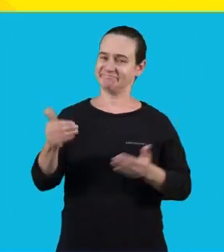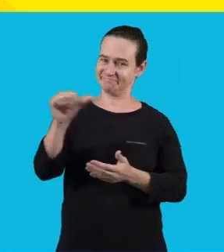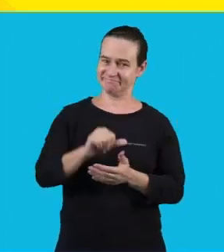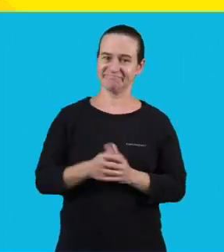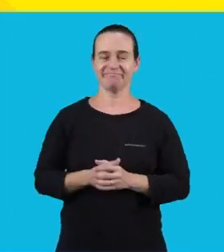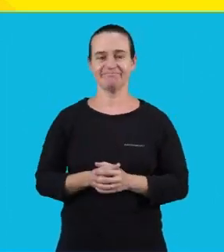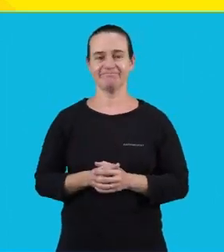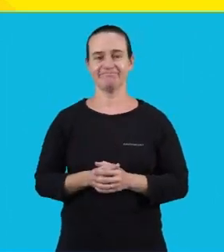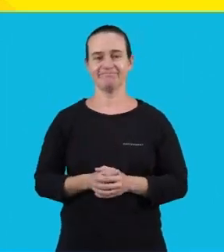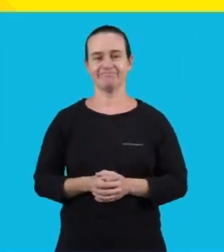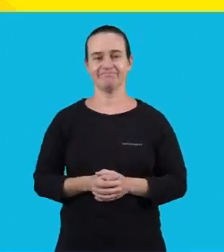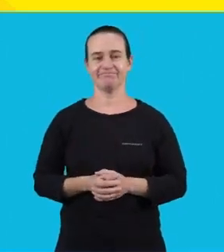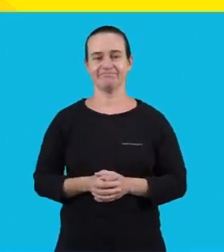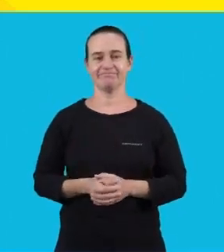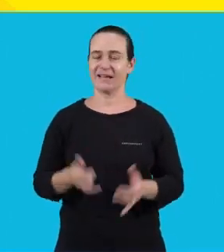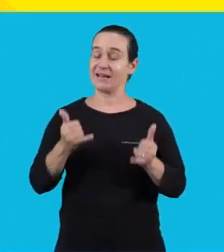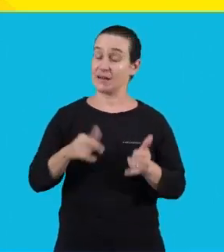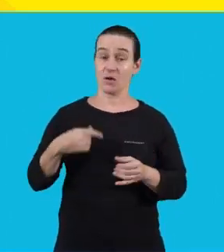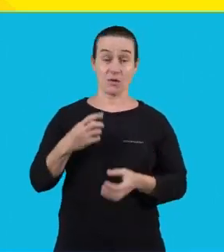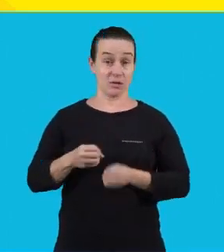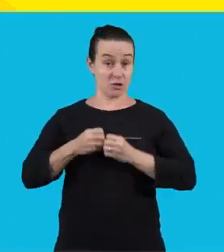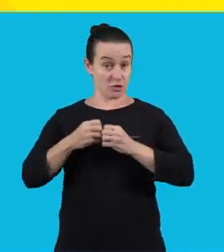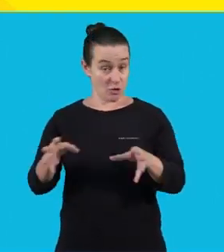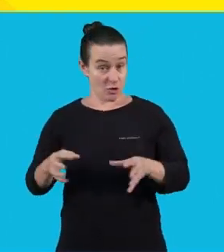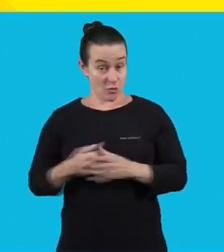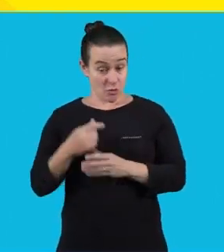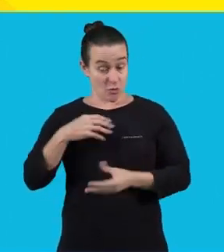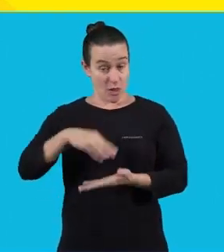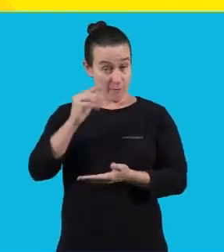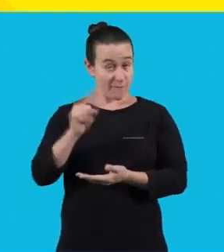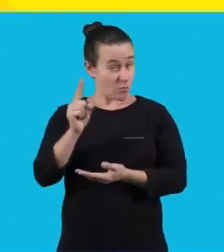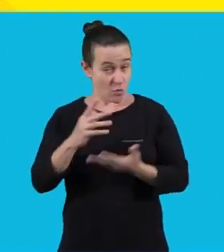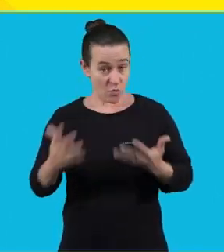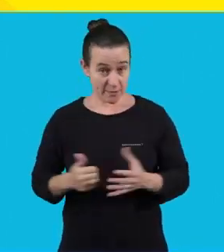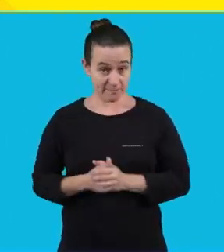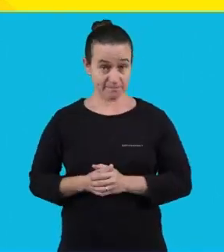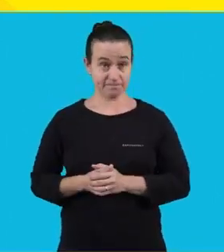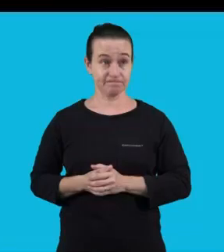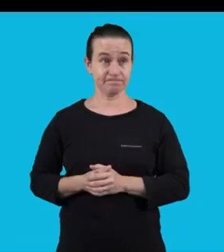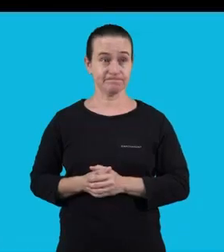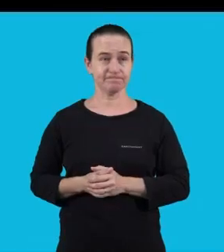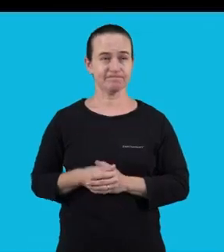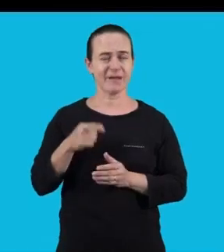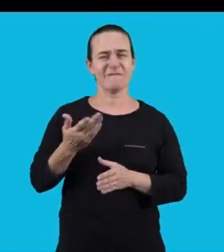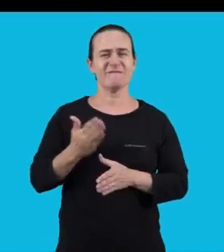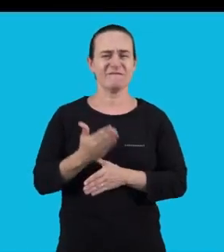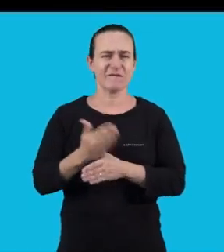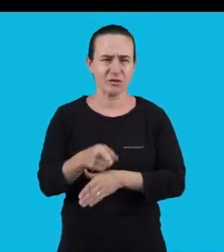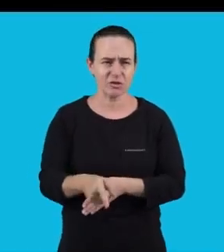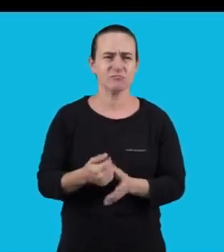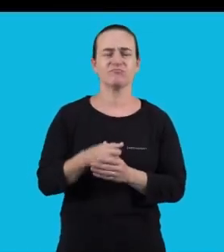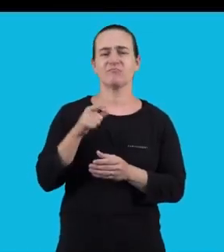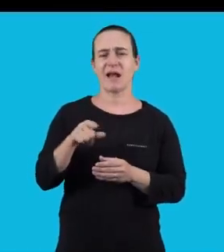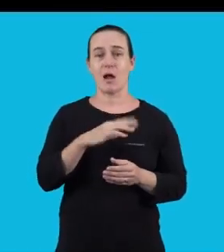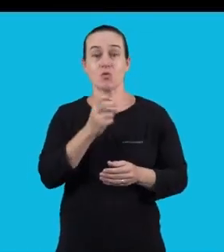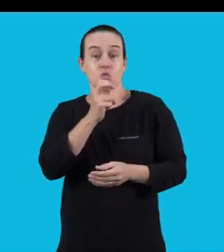Welcome back, learners. Let's jump right into the first element we're going to focus on today, and that is the function and